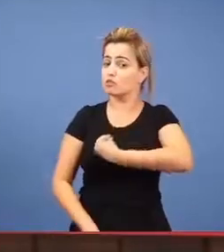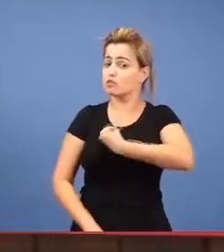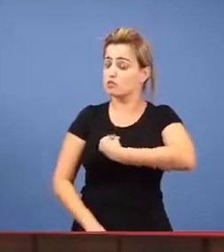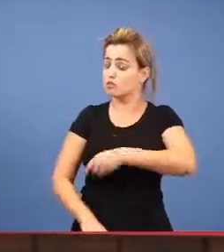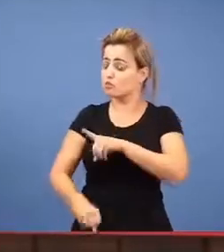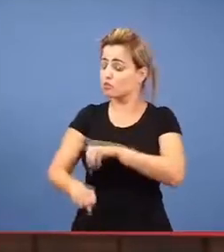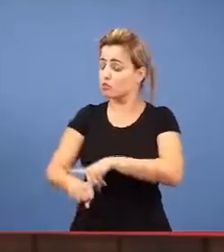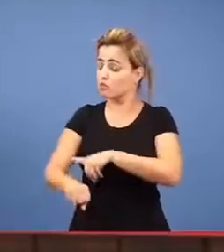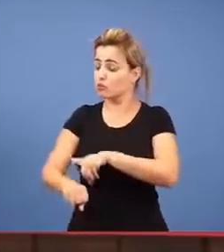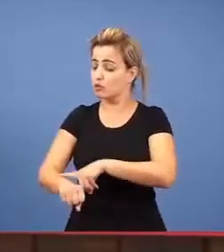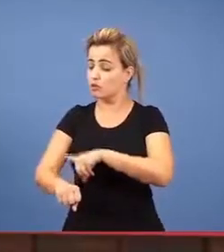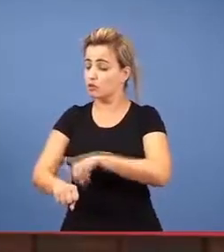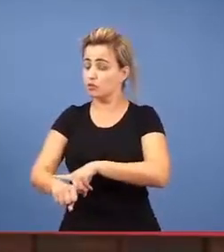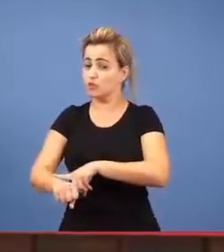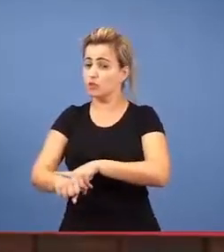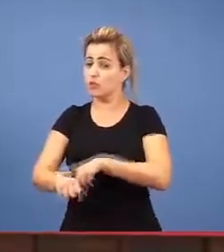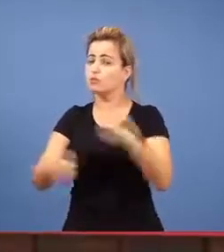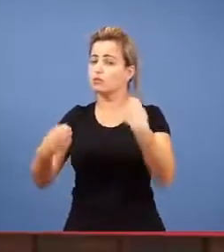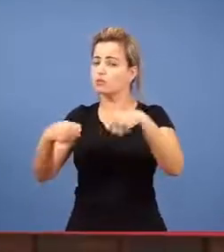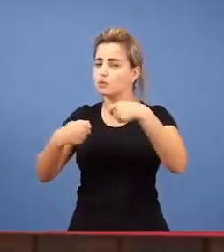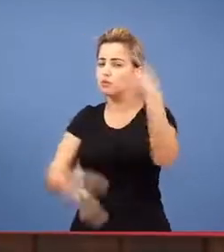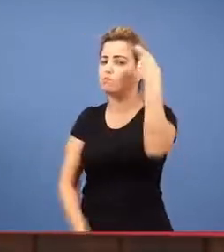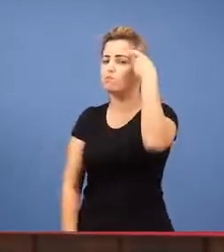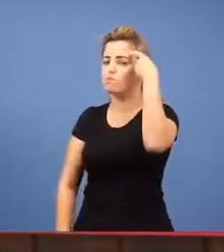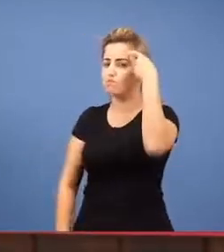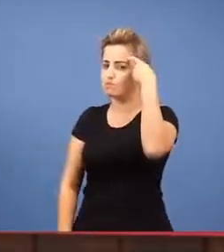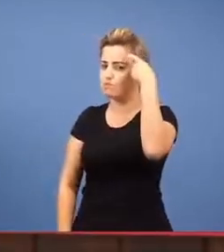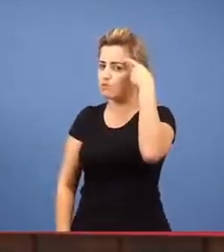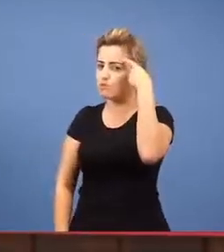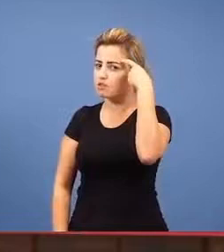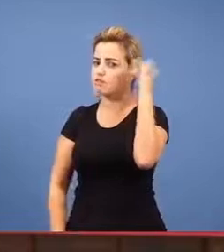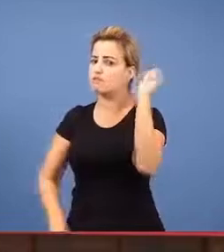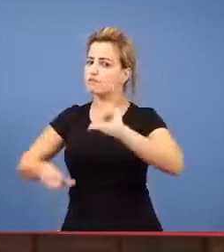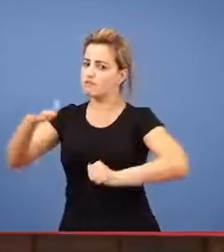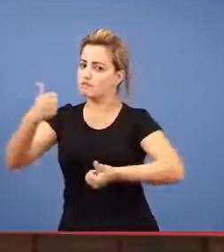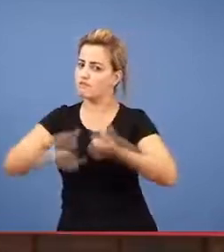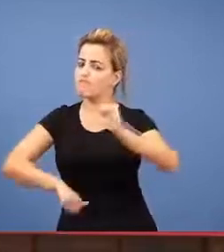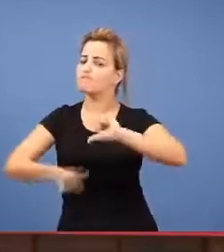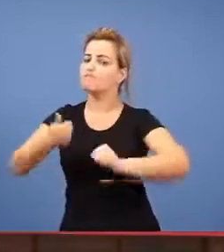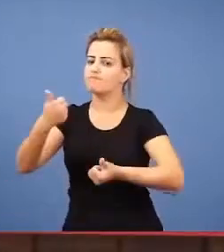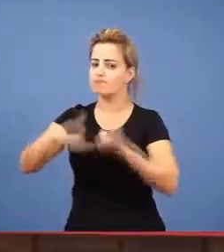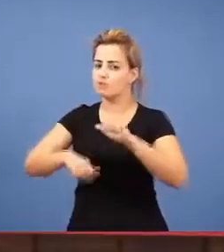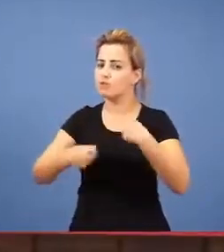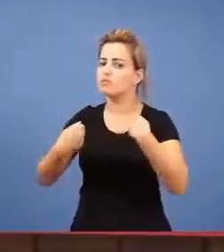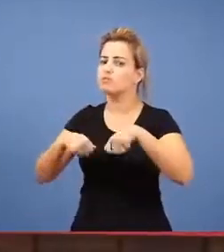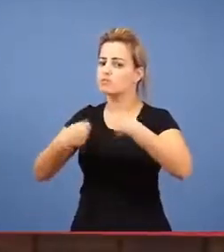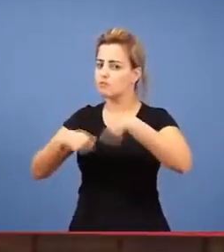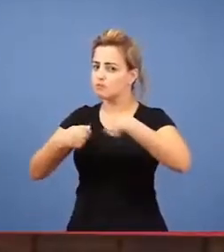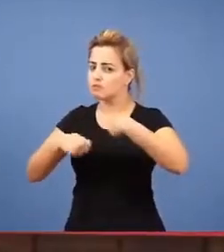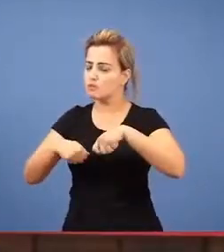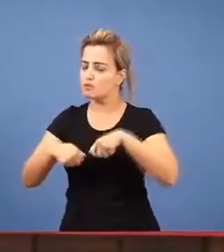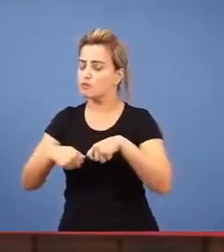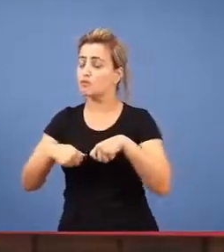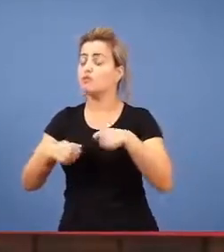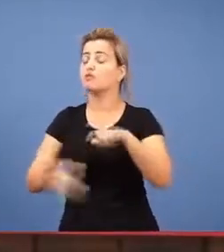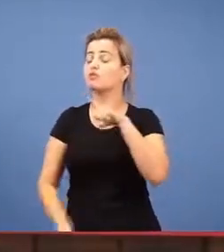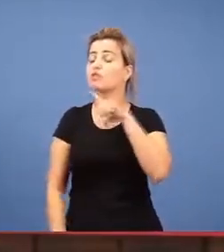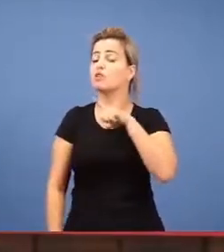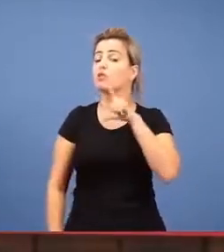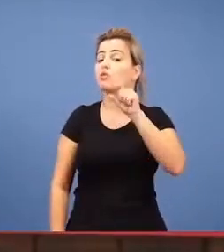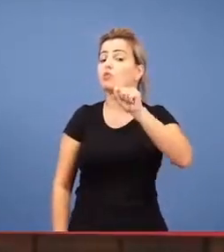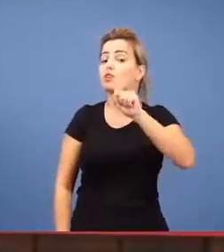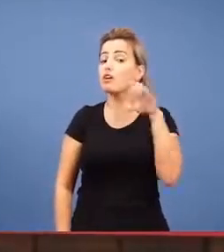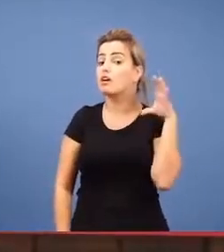We're living a moment in which you need to revise many things. And there is one of the most important things that need